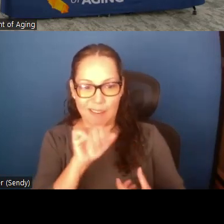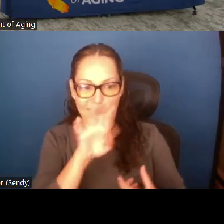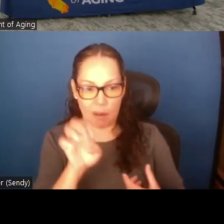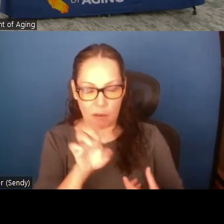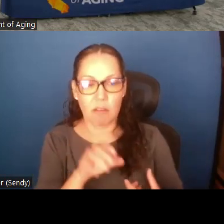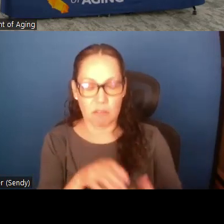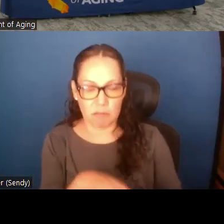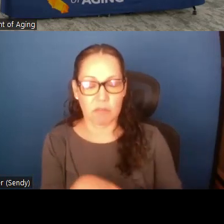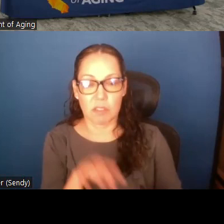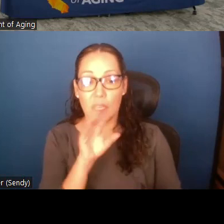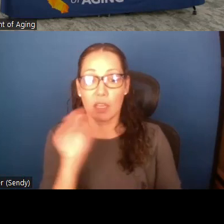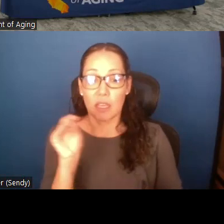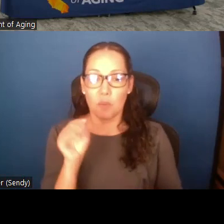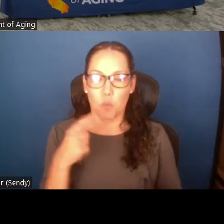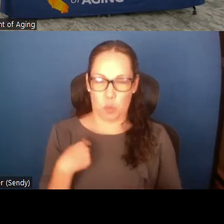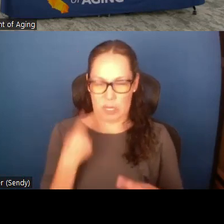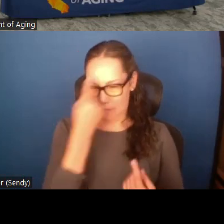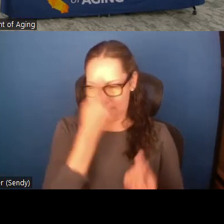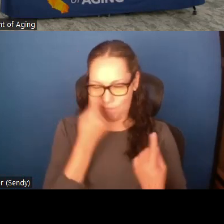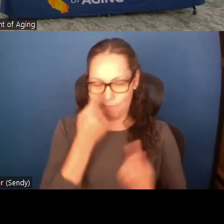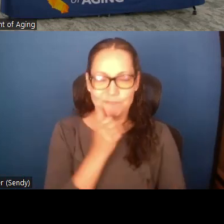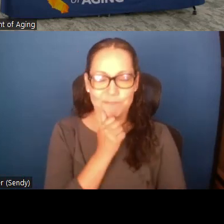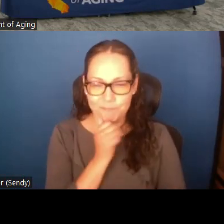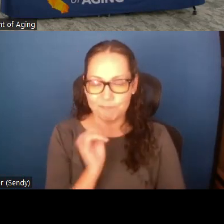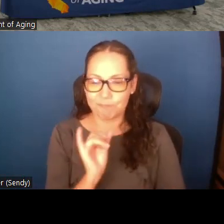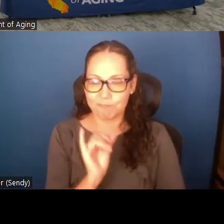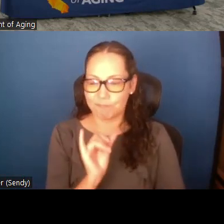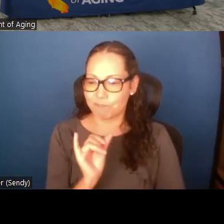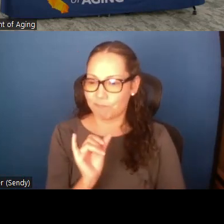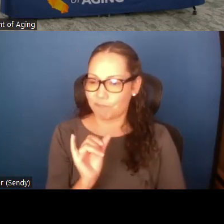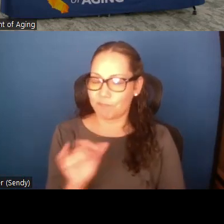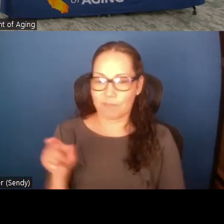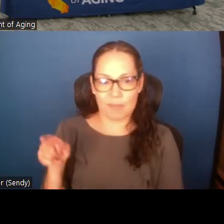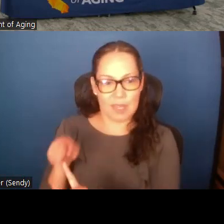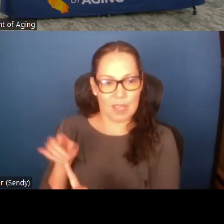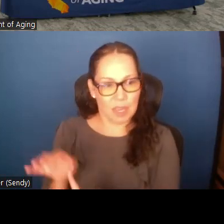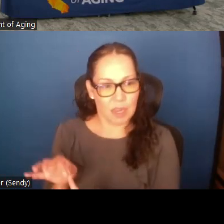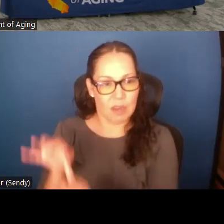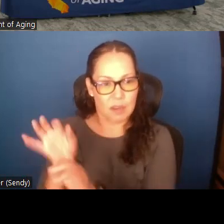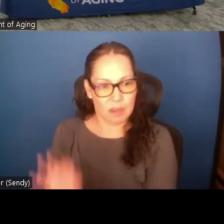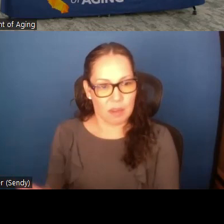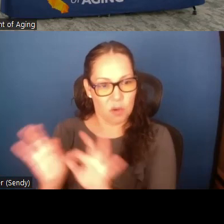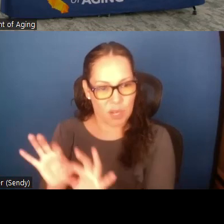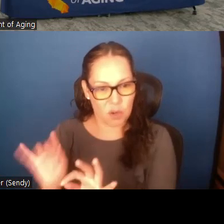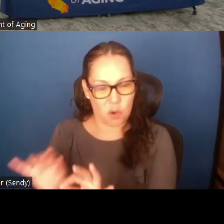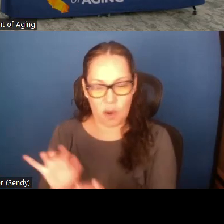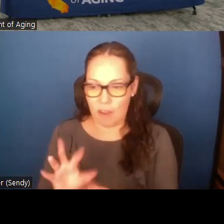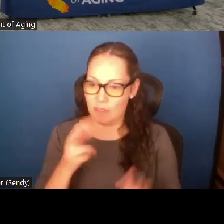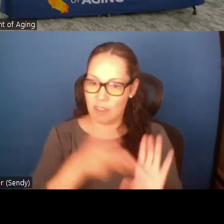of entertained the idea of saying that they're a critical portion of the resident's care team,